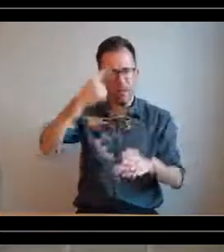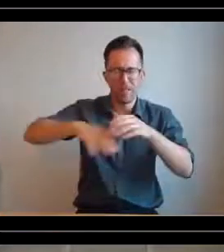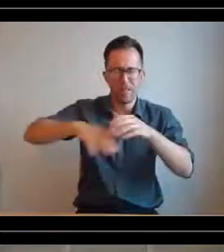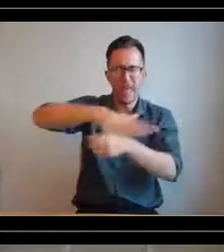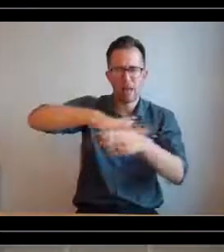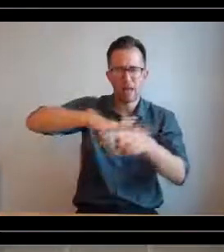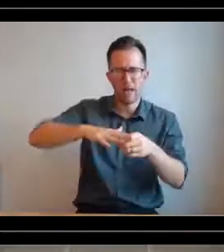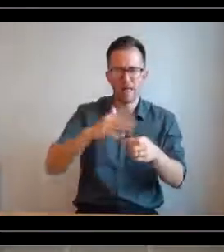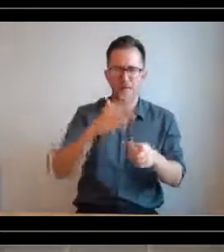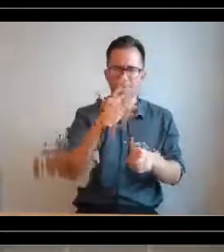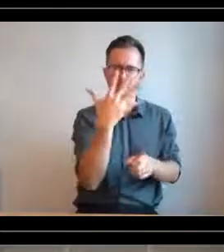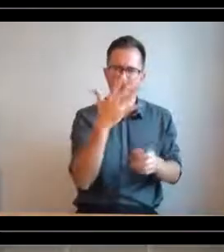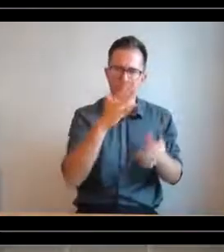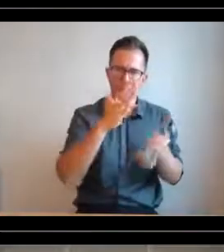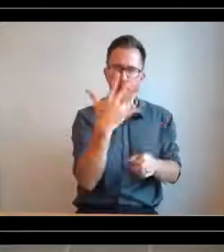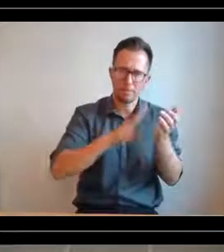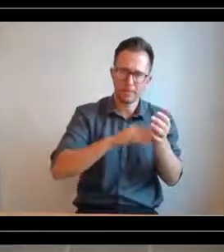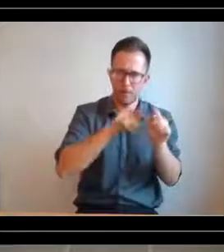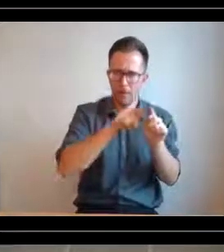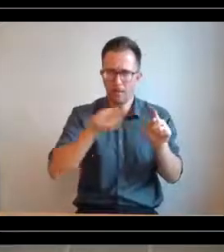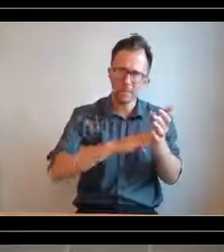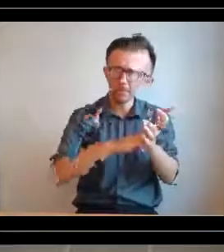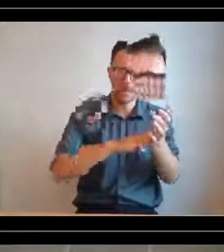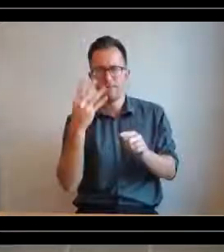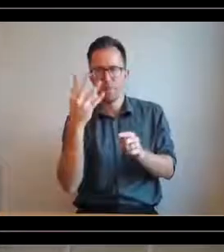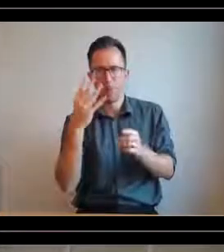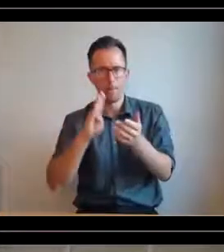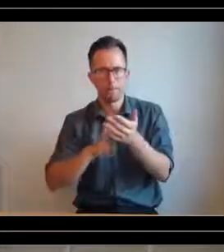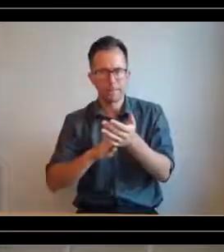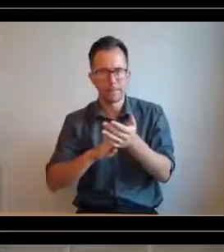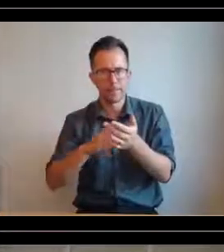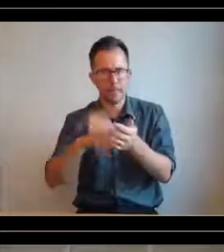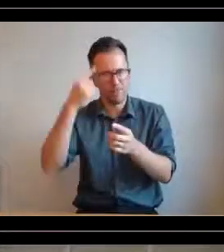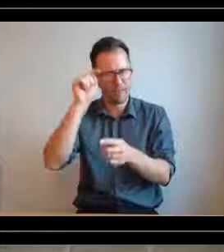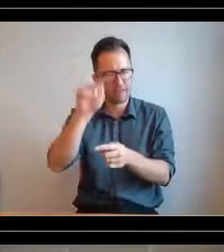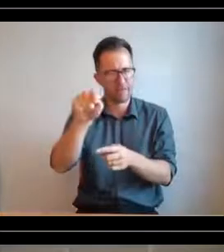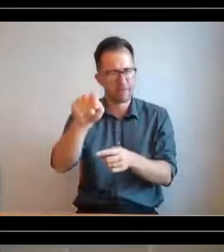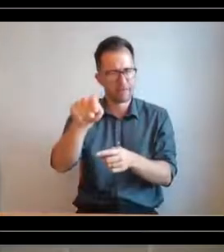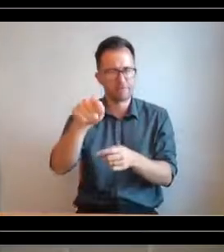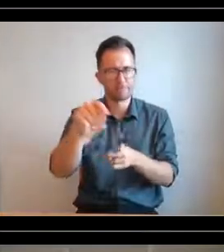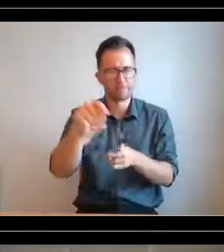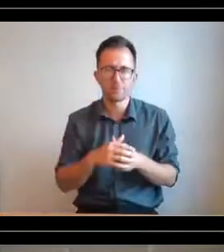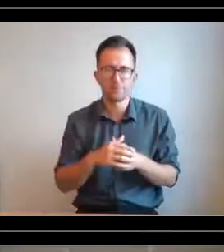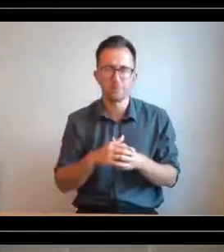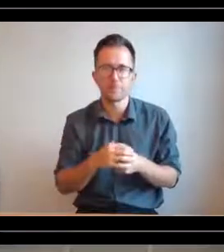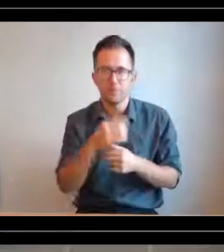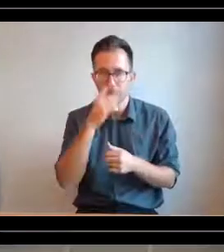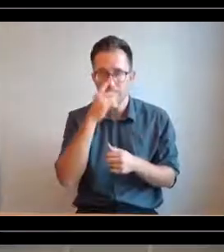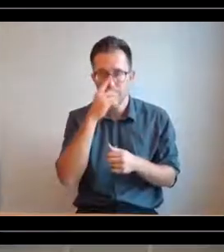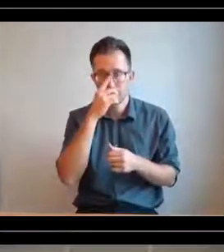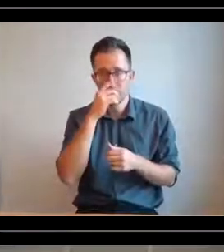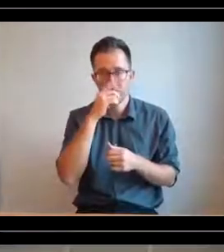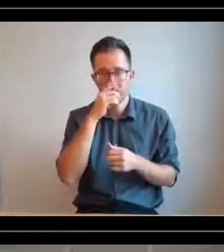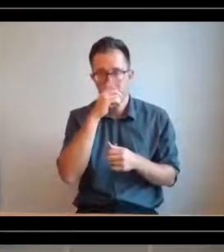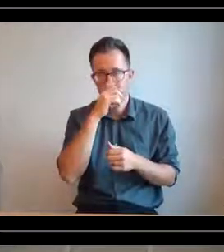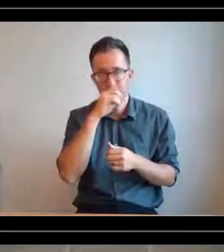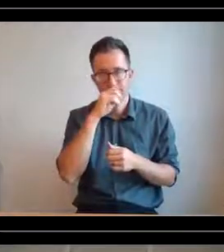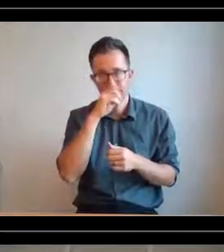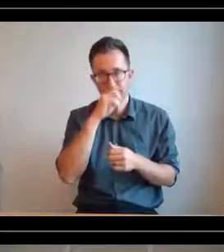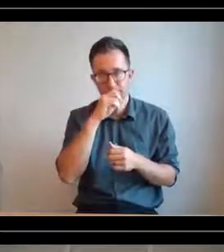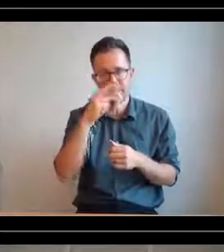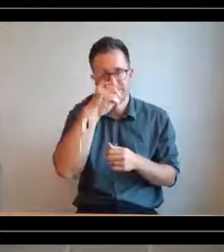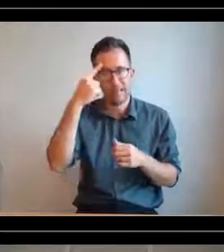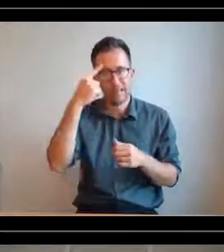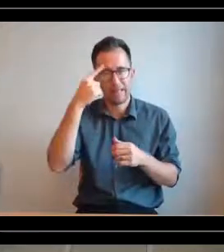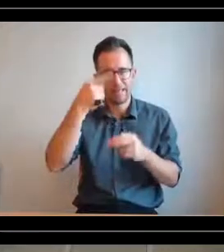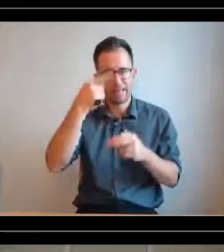meters. I think that's the one that's referred to. I think if it's the one that's just north of